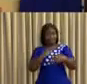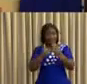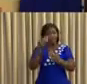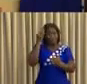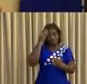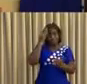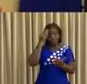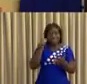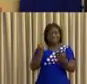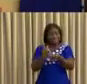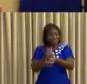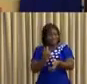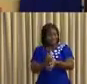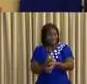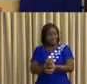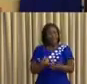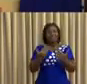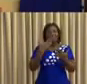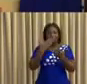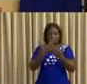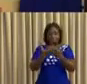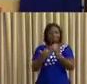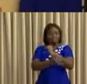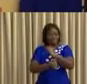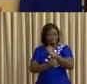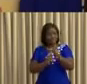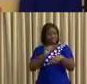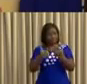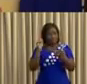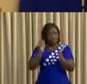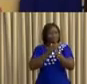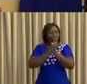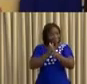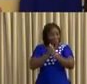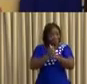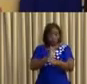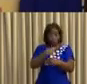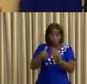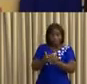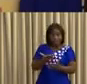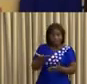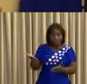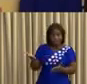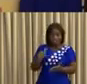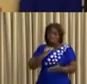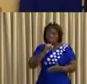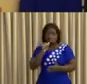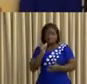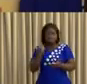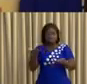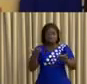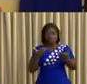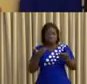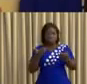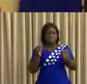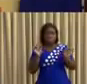African continent, which we should all treasure. All of these did not threaten the foundations of